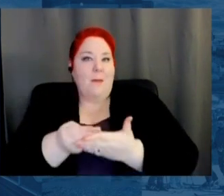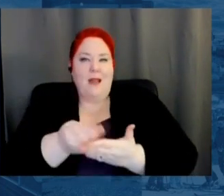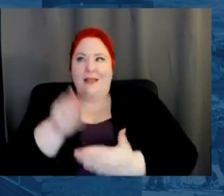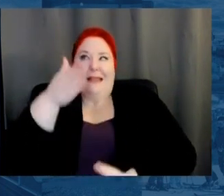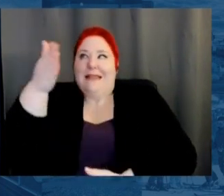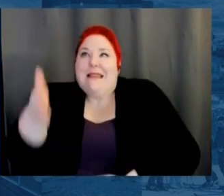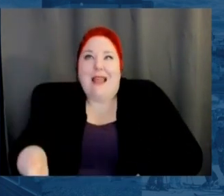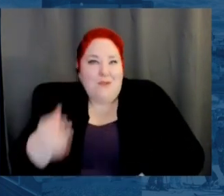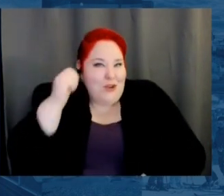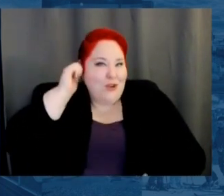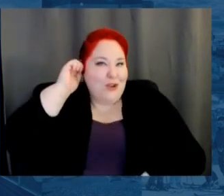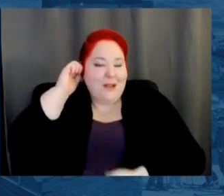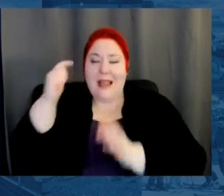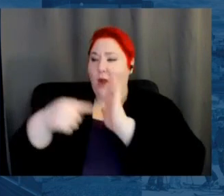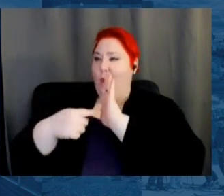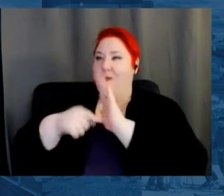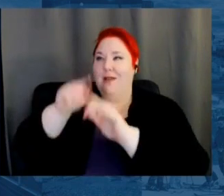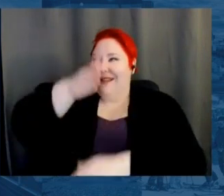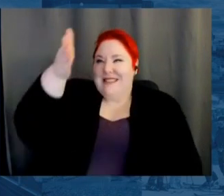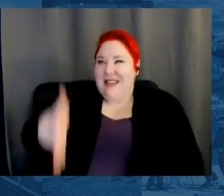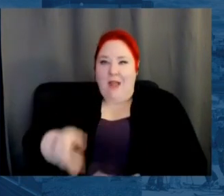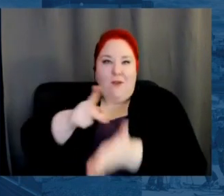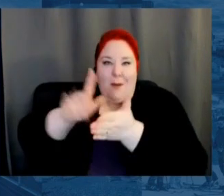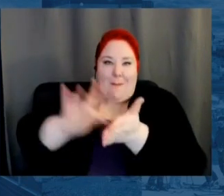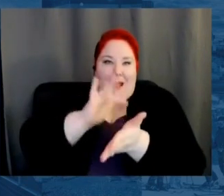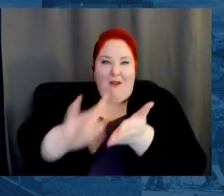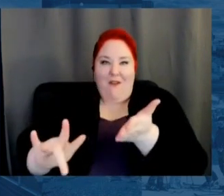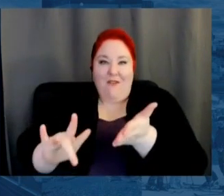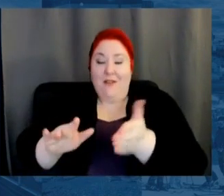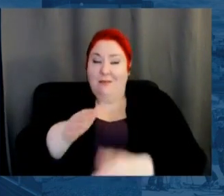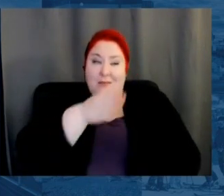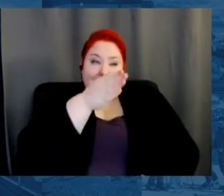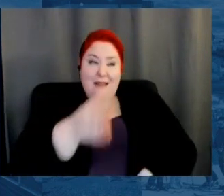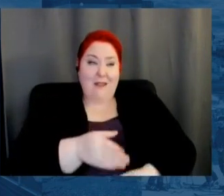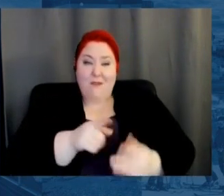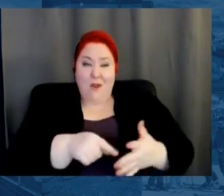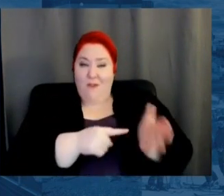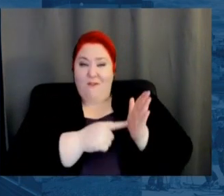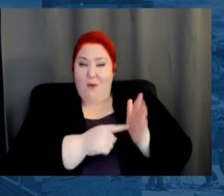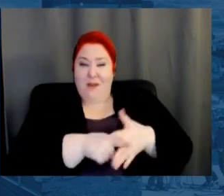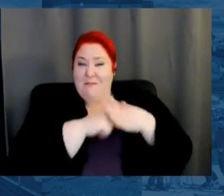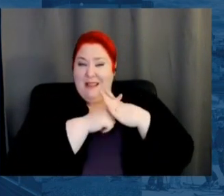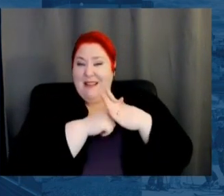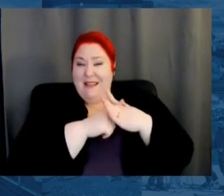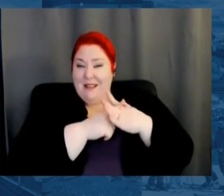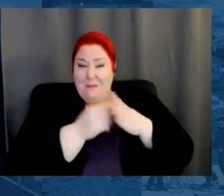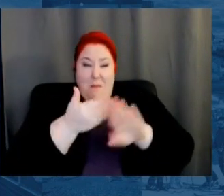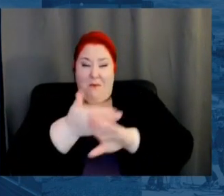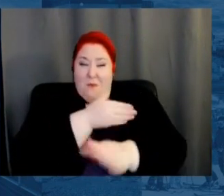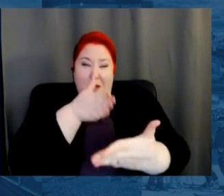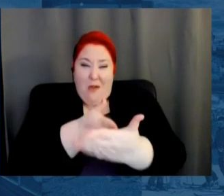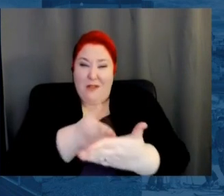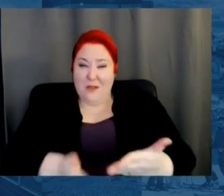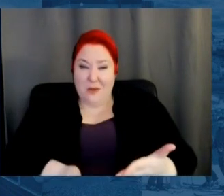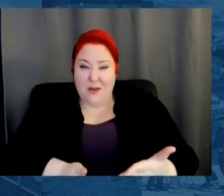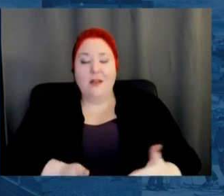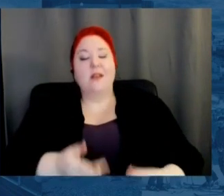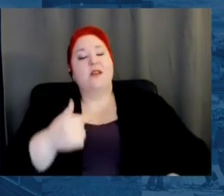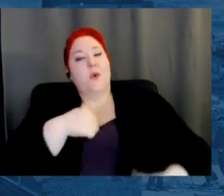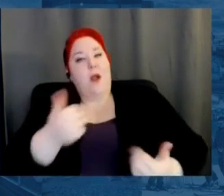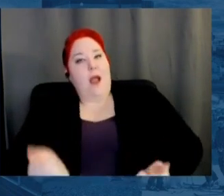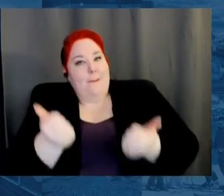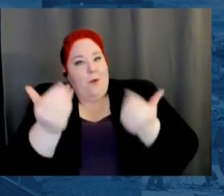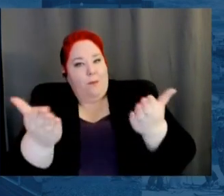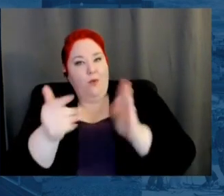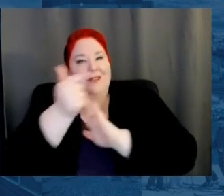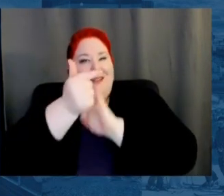repay, and they never could afford in the first place. So as part of our consumer protection and affordability agenda, I'm proposing